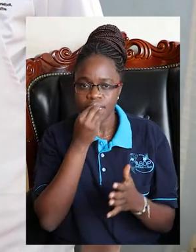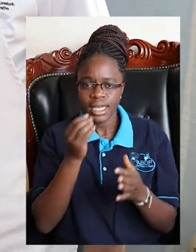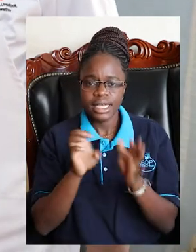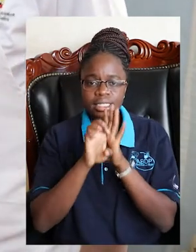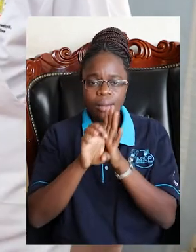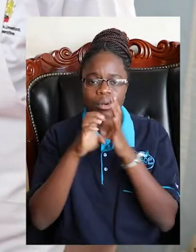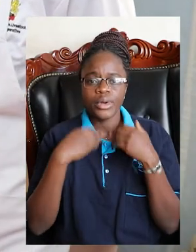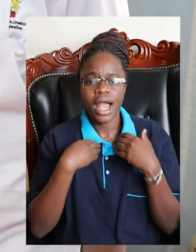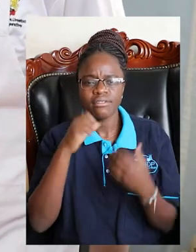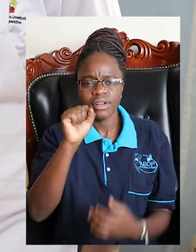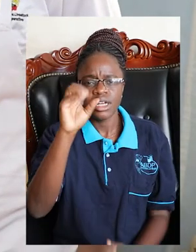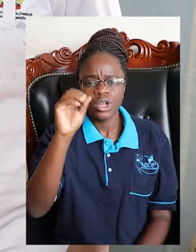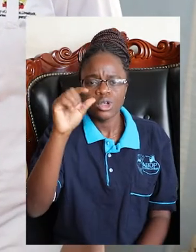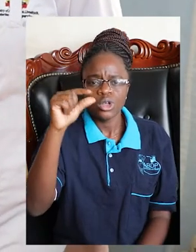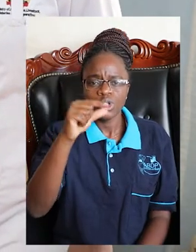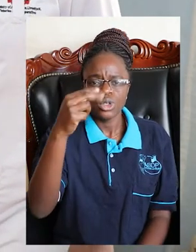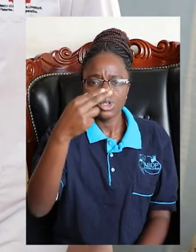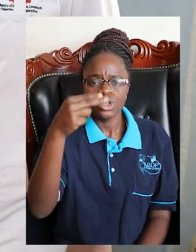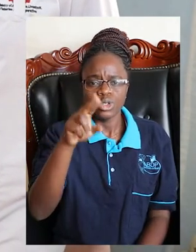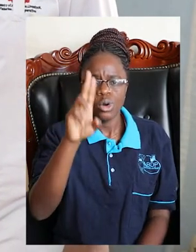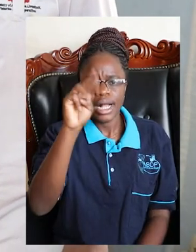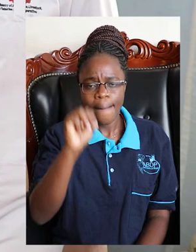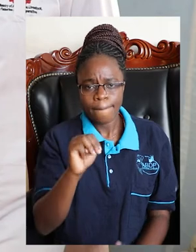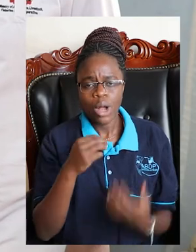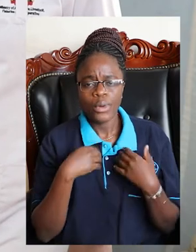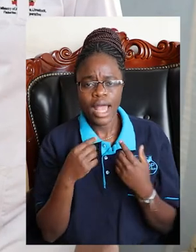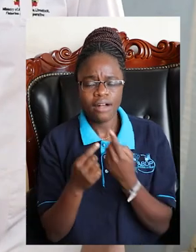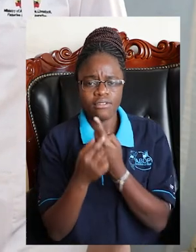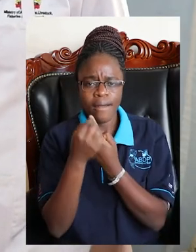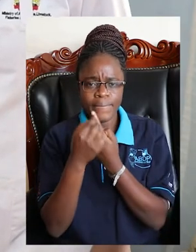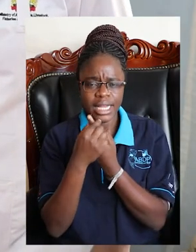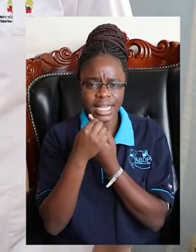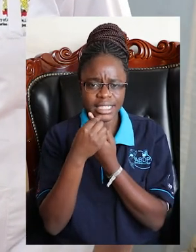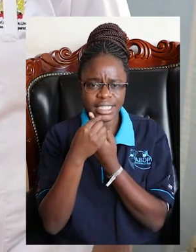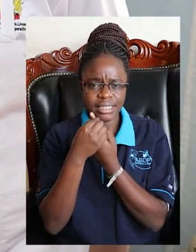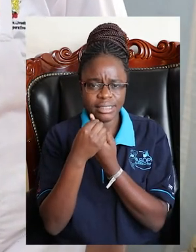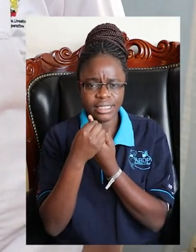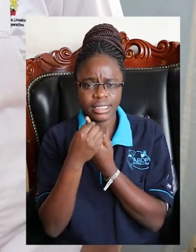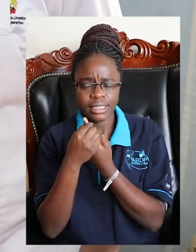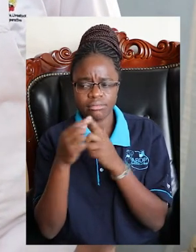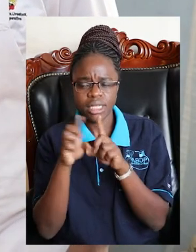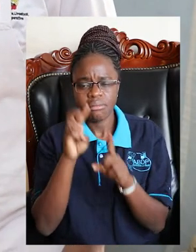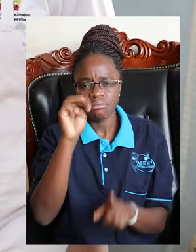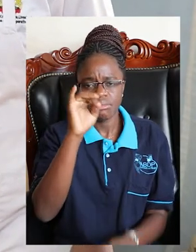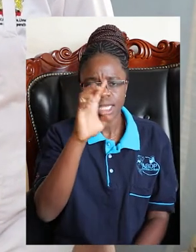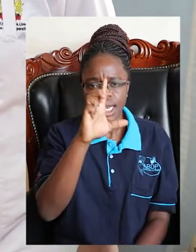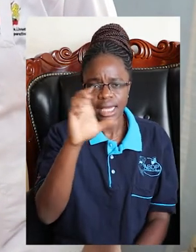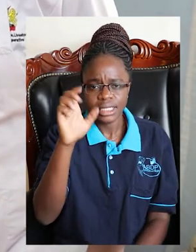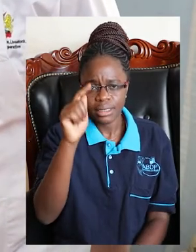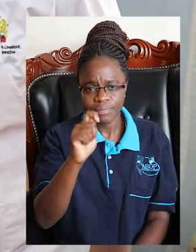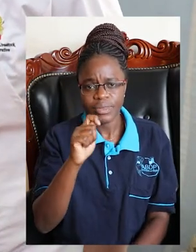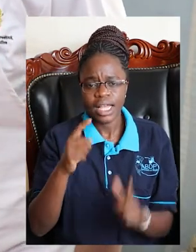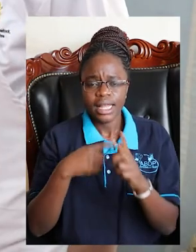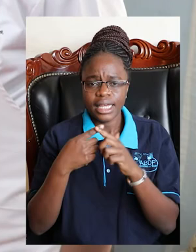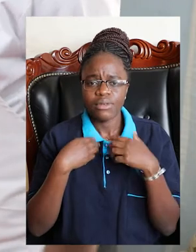sorghum, and then we have the millet flour, we have the maize, the wheat flour, we have the